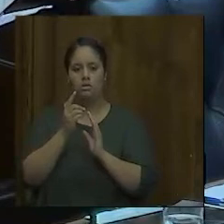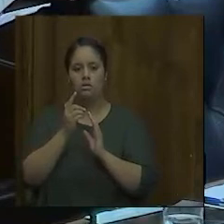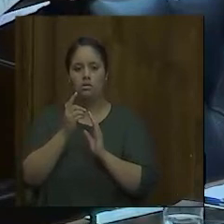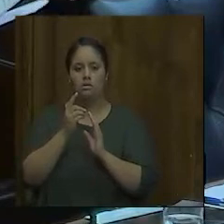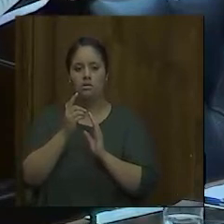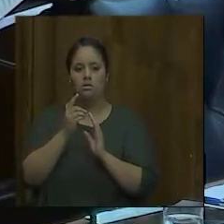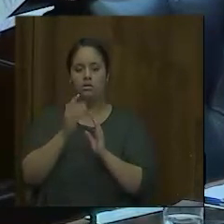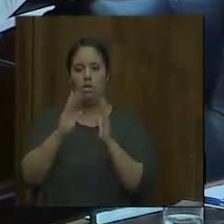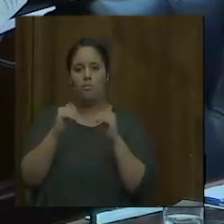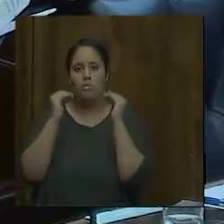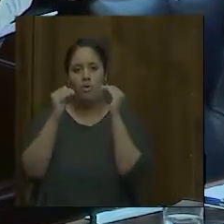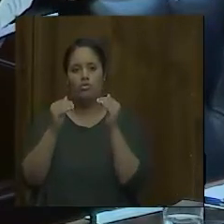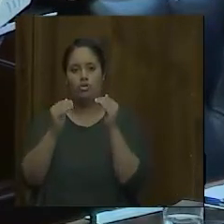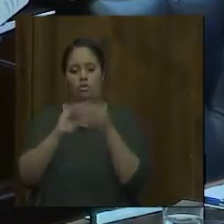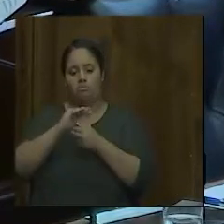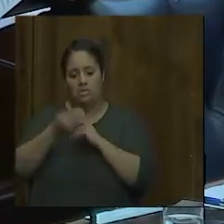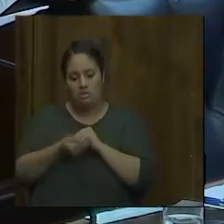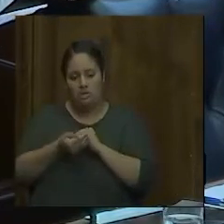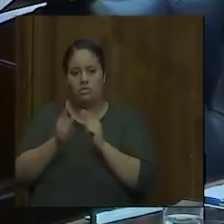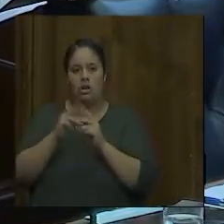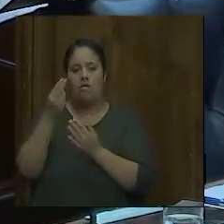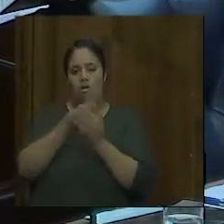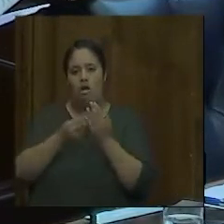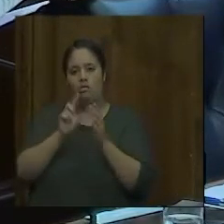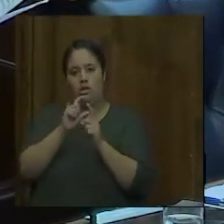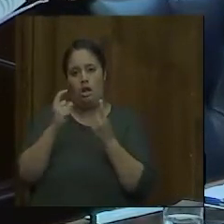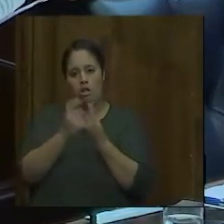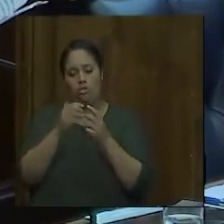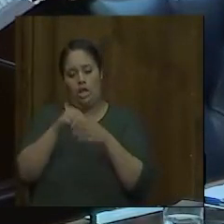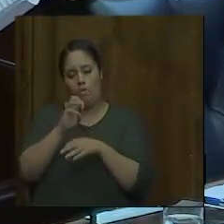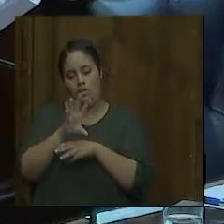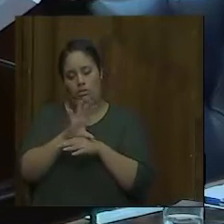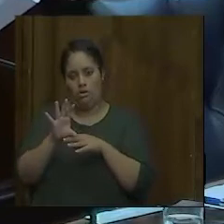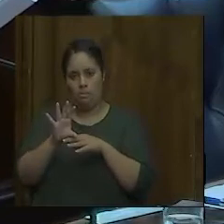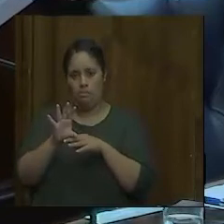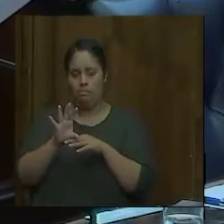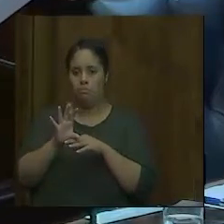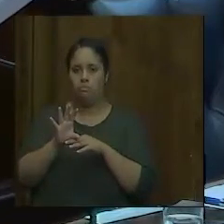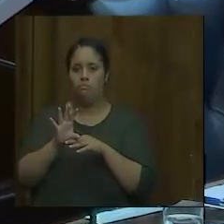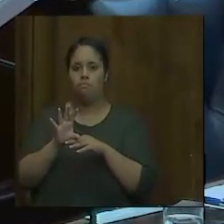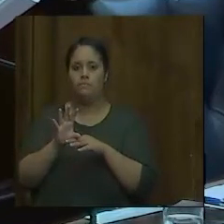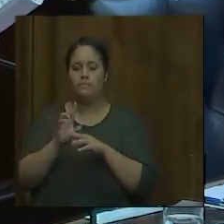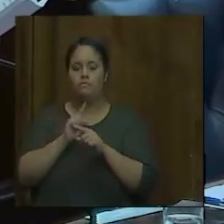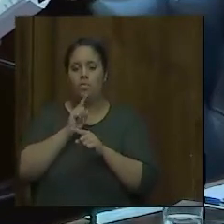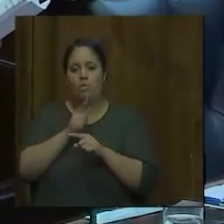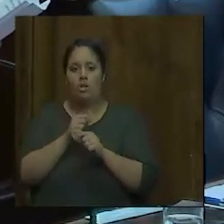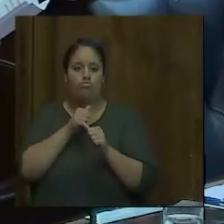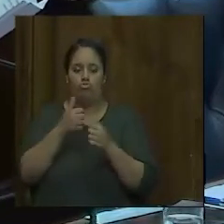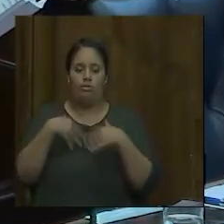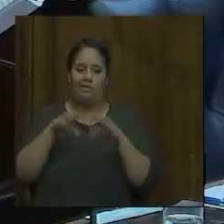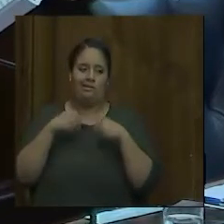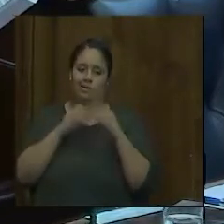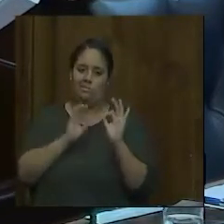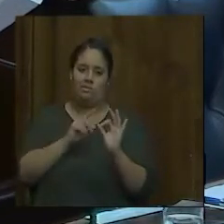preservation and promotion of art and culture in the Western Cape. It's really